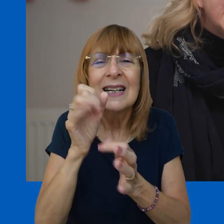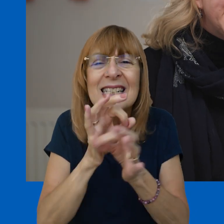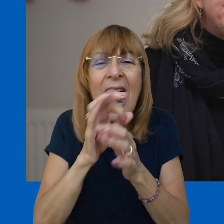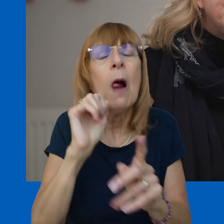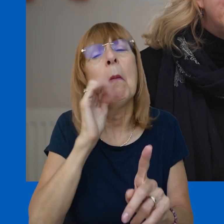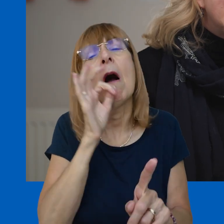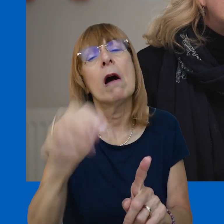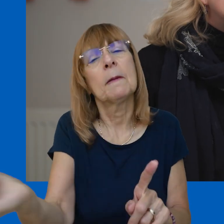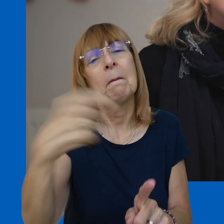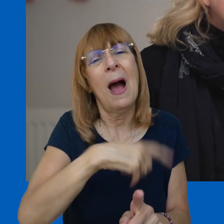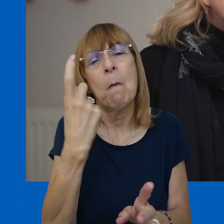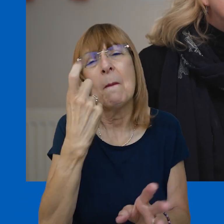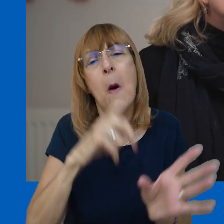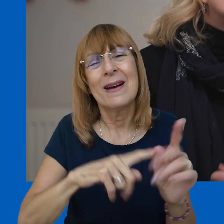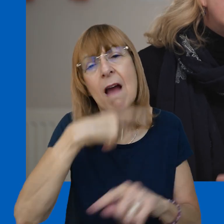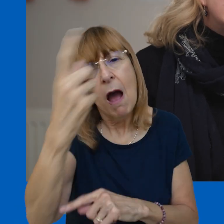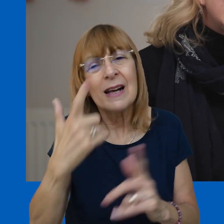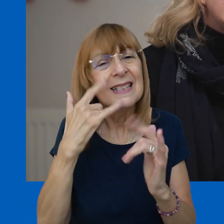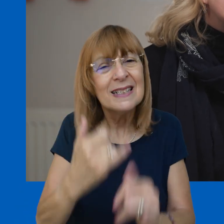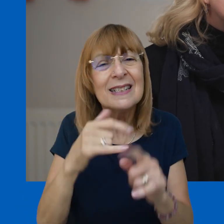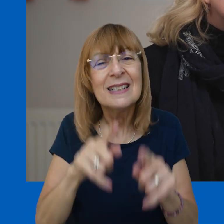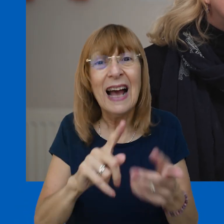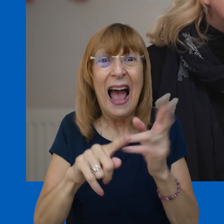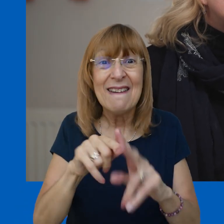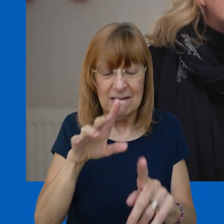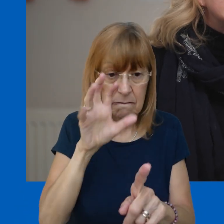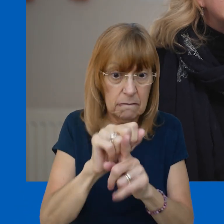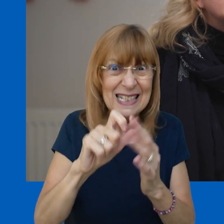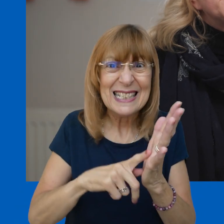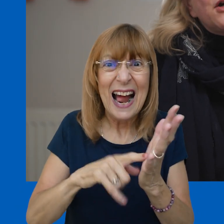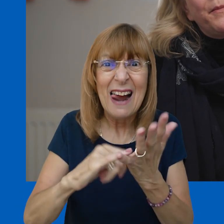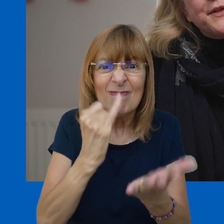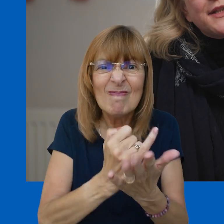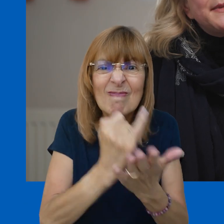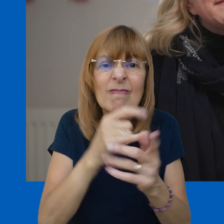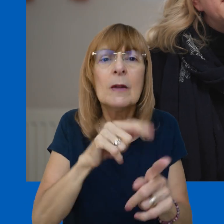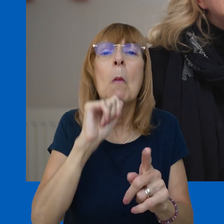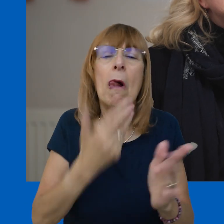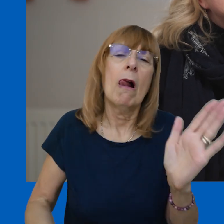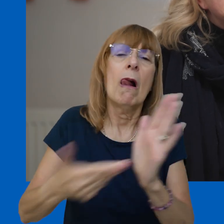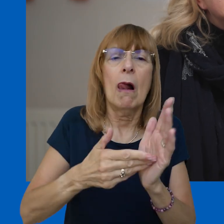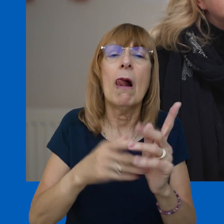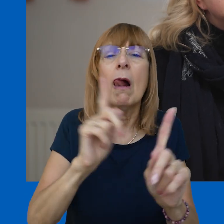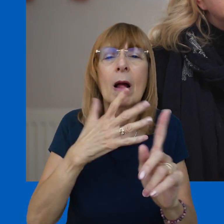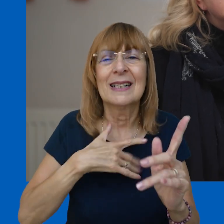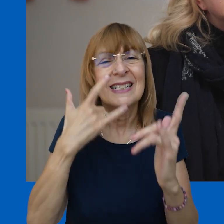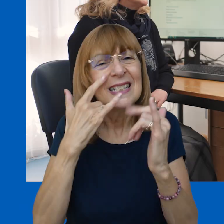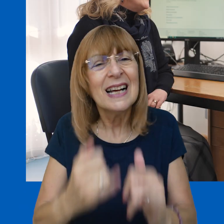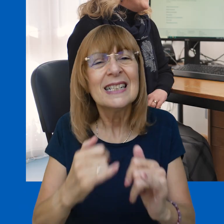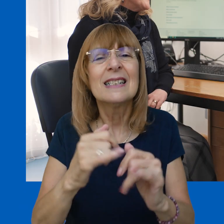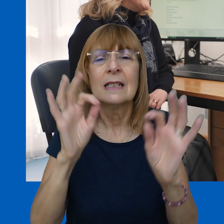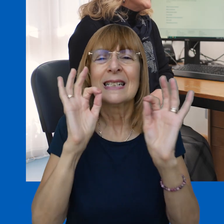in a year. If abnormal cells are detected, then further tests like colposcopy may be needed to take a closer